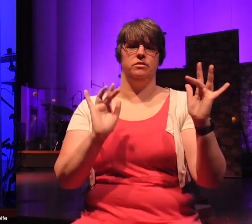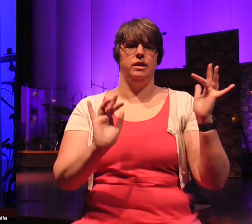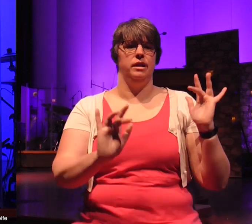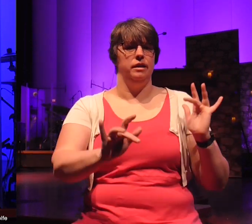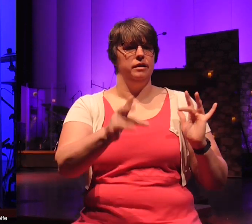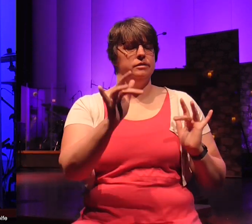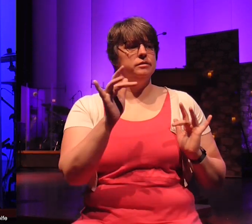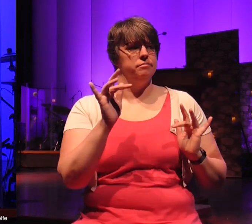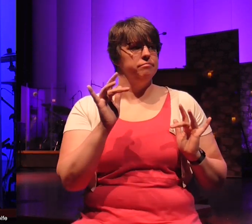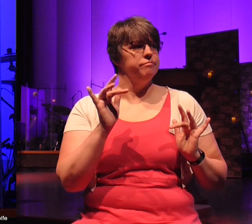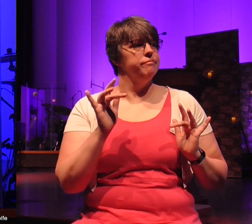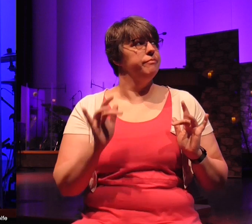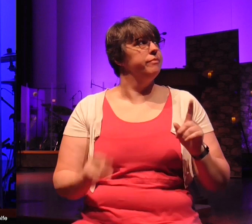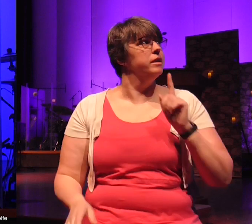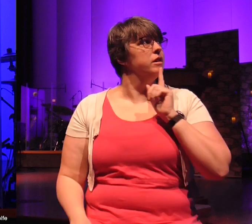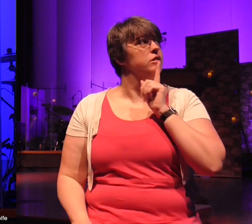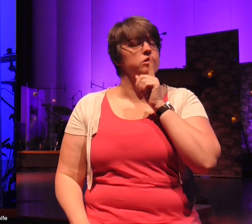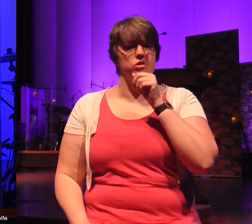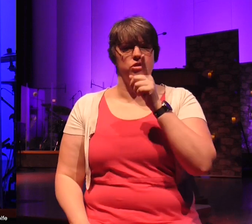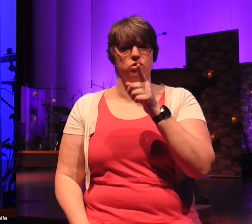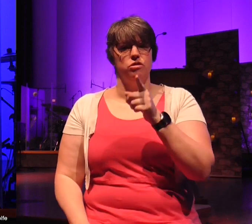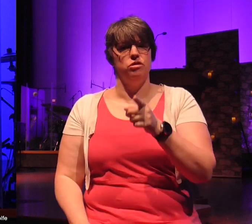each face.